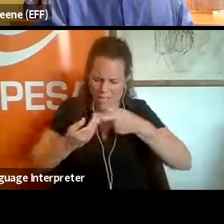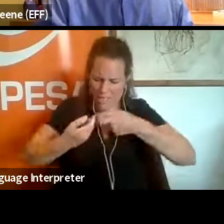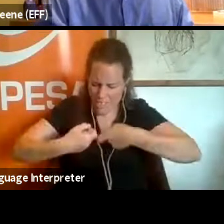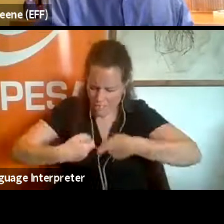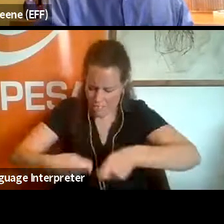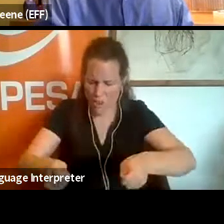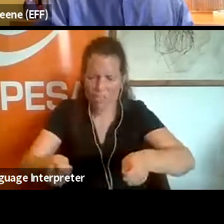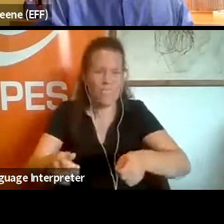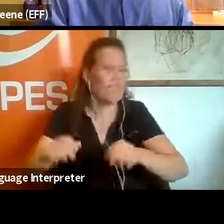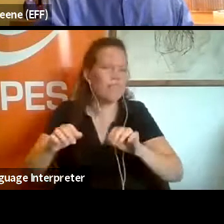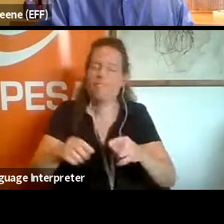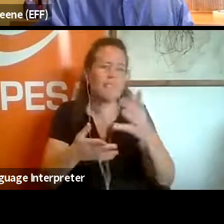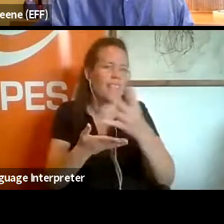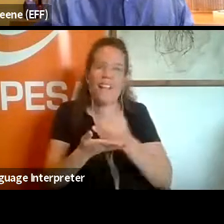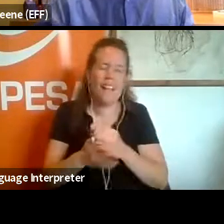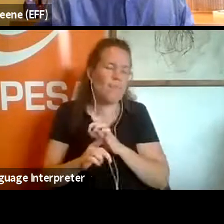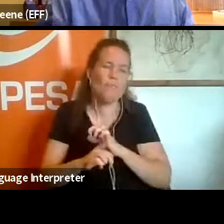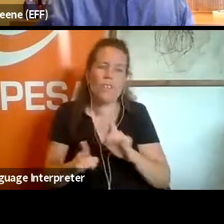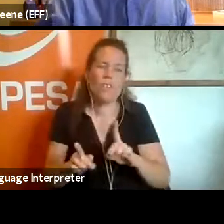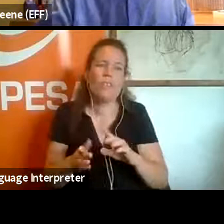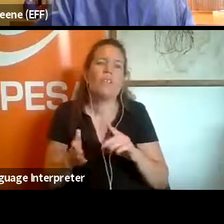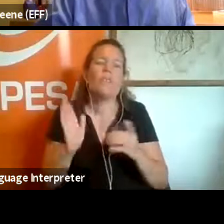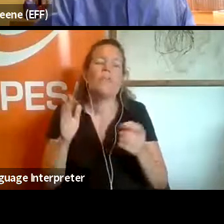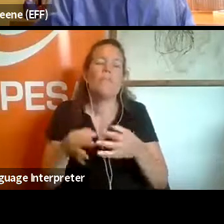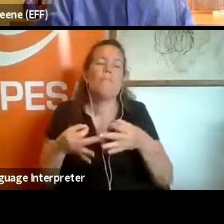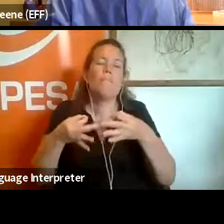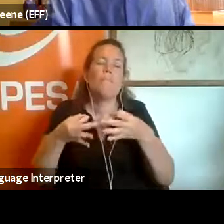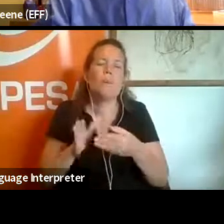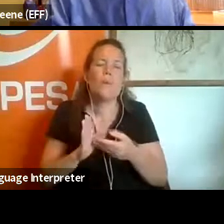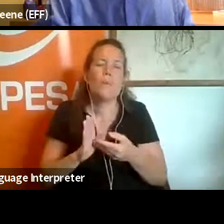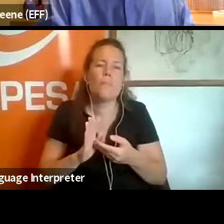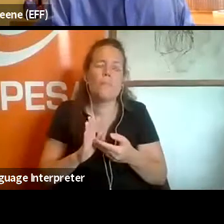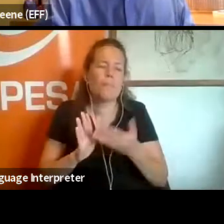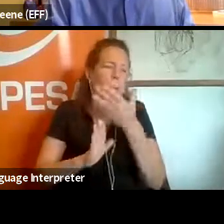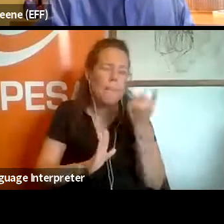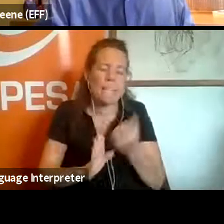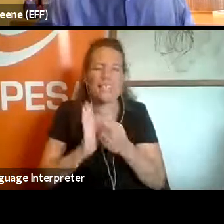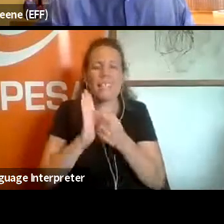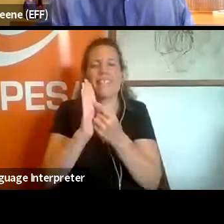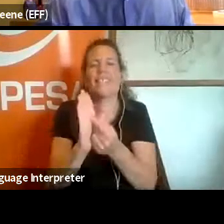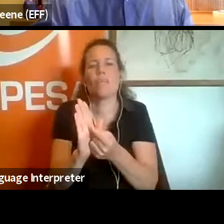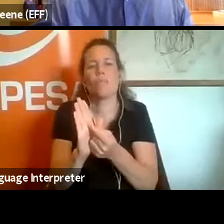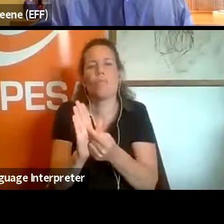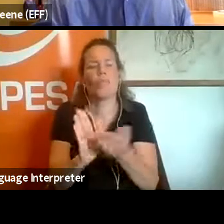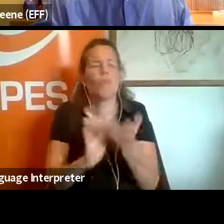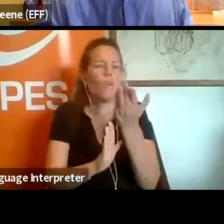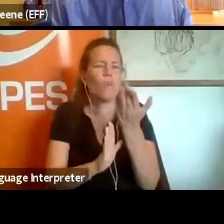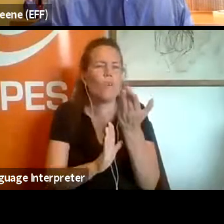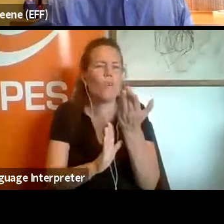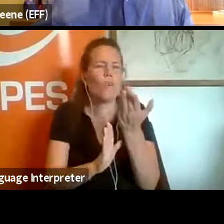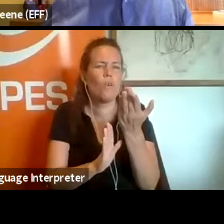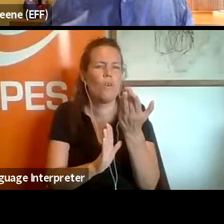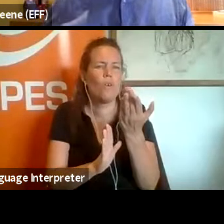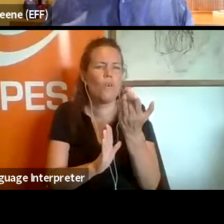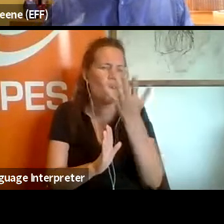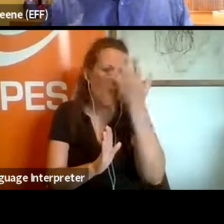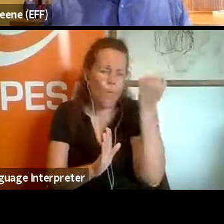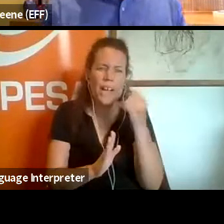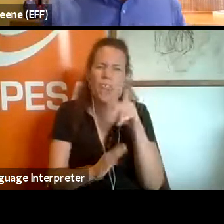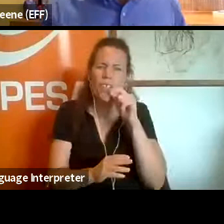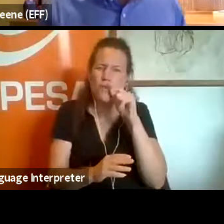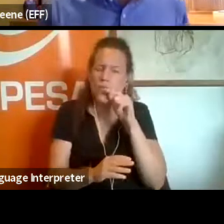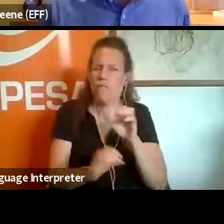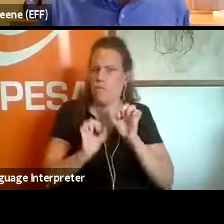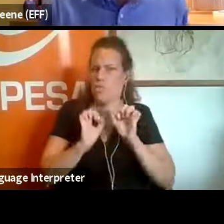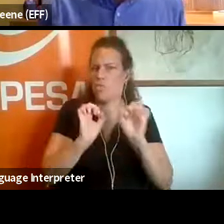that will not work. And maybe my best example, as he spoke, I kept thinking about why exactly was Twitter banned in Nigeria. It was just